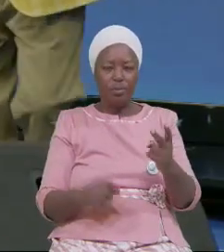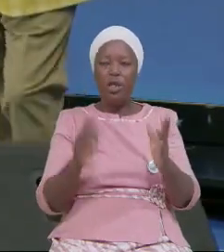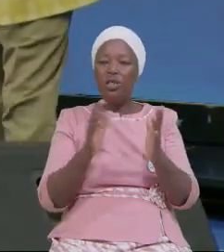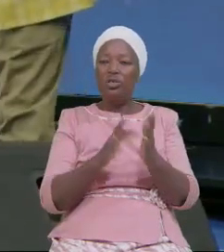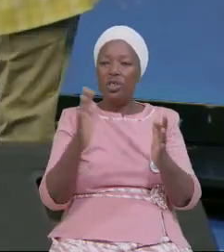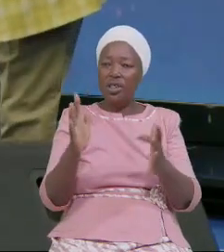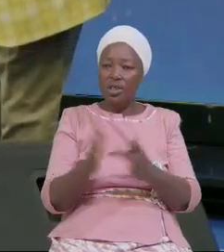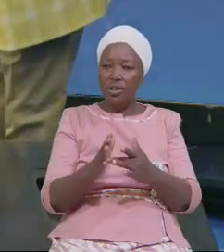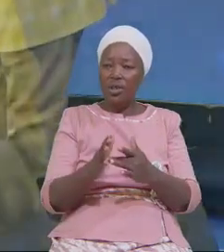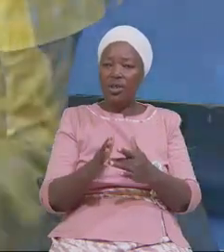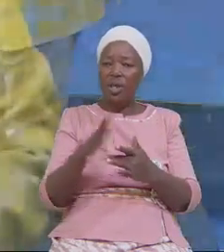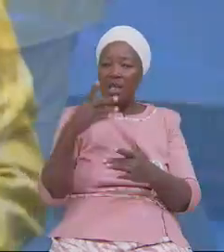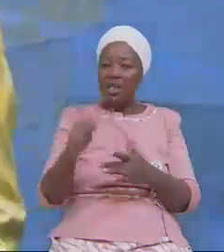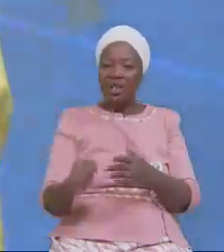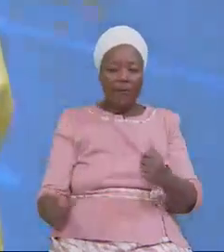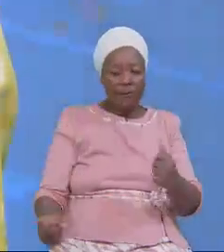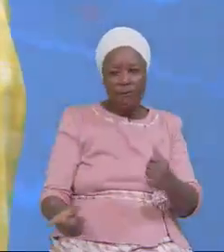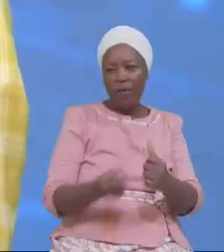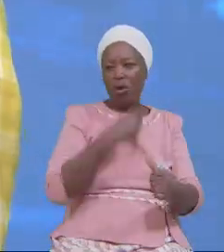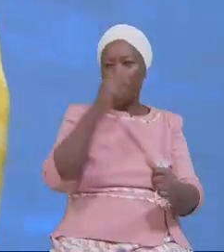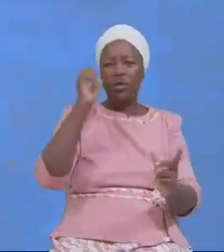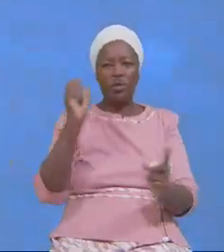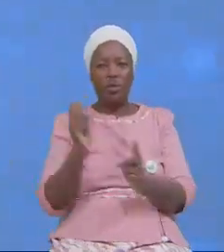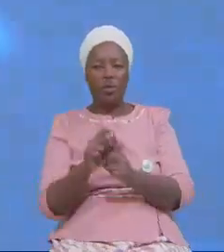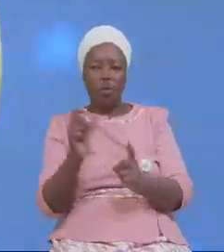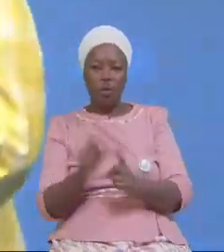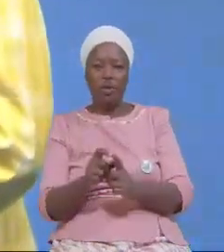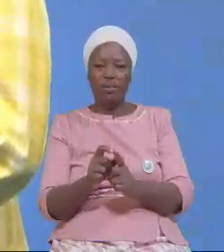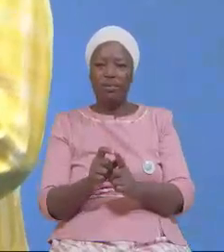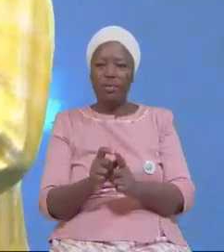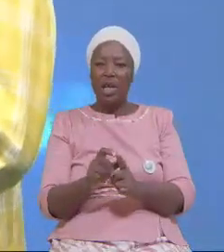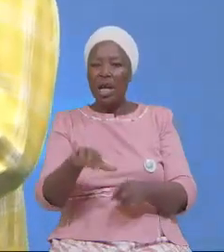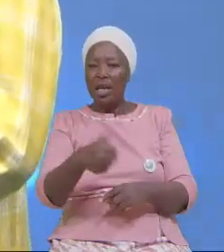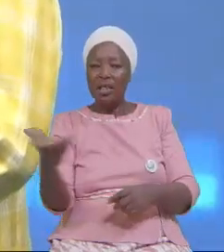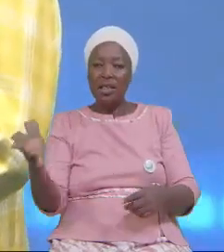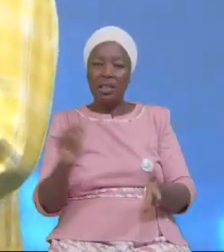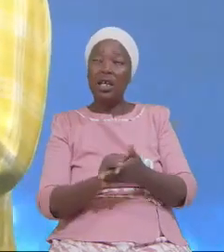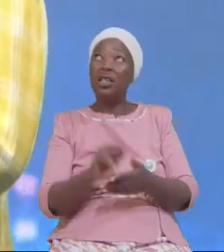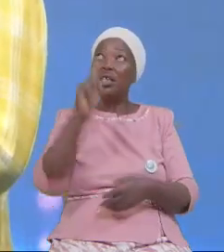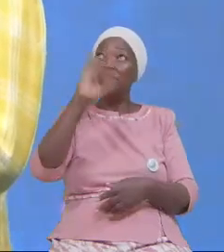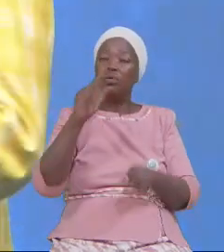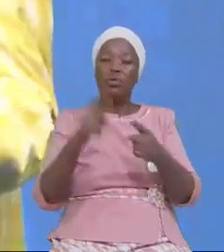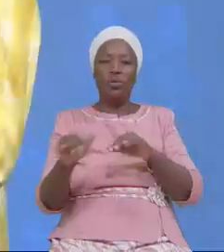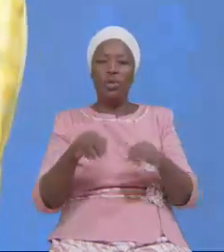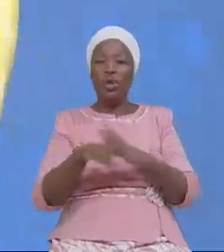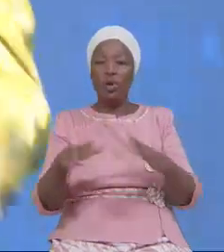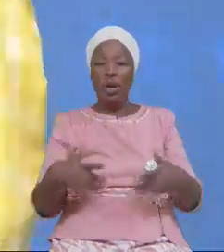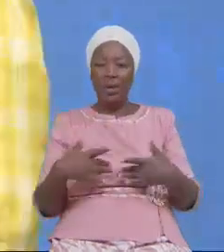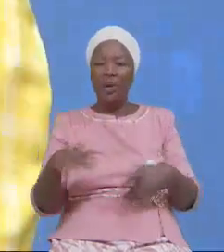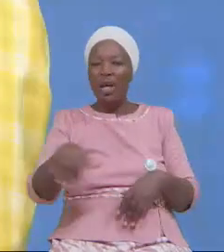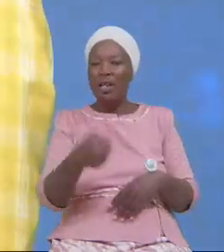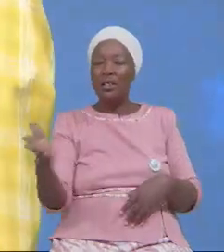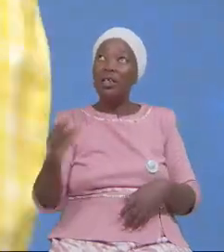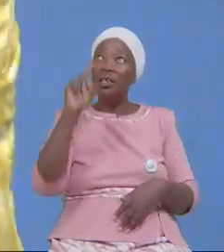the foremost word. Anything is going to do in your life, anything is going